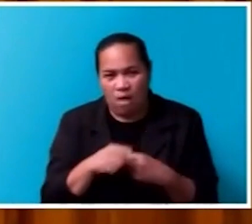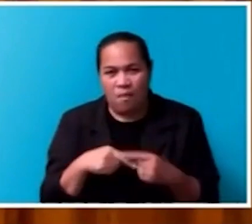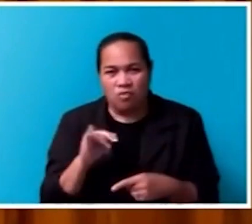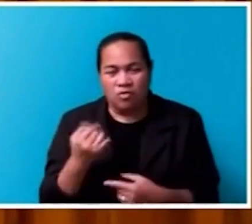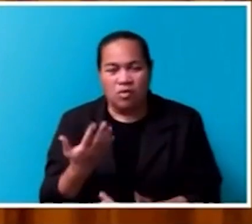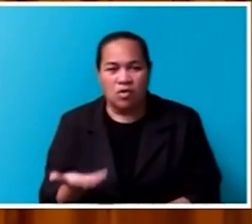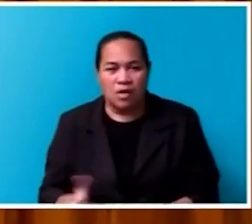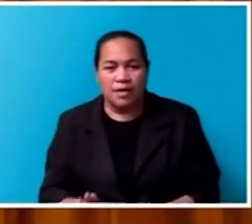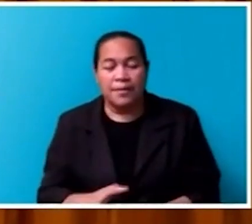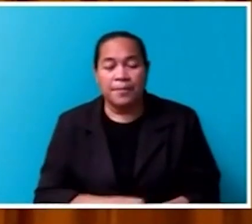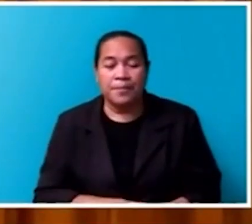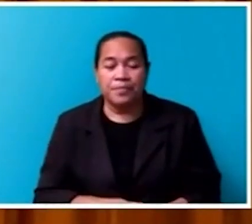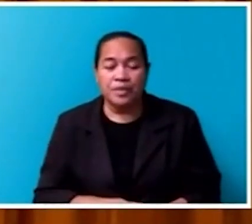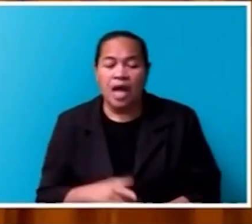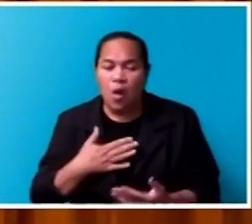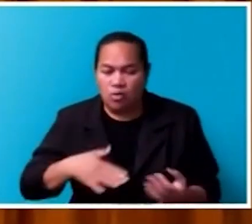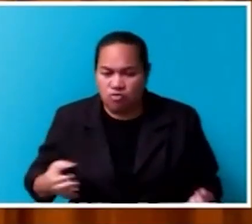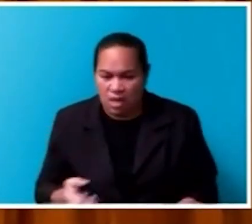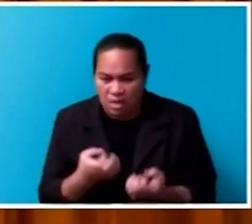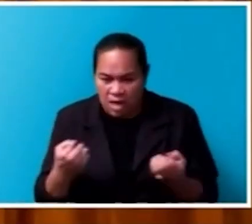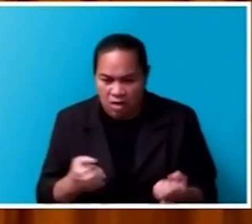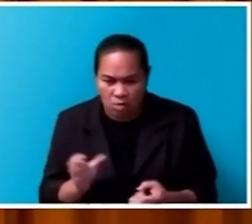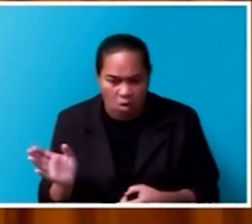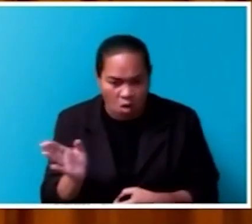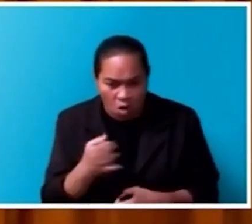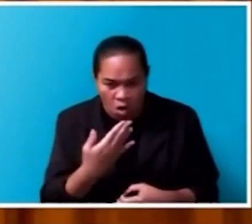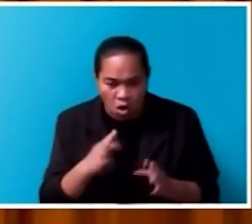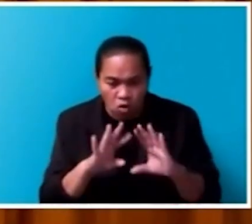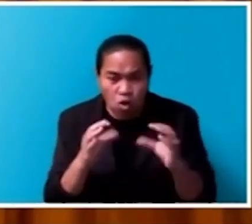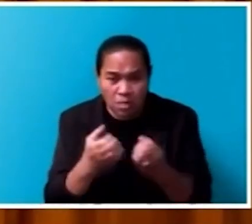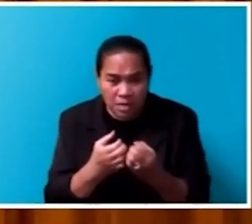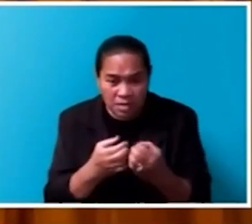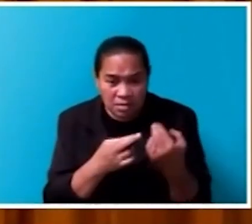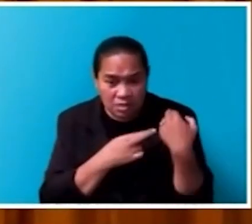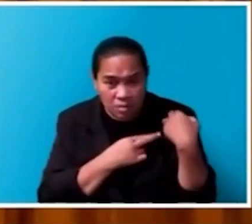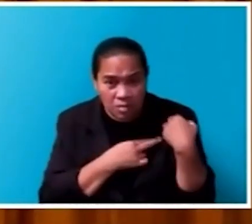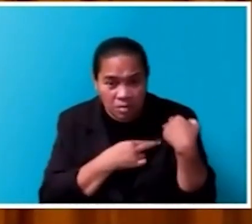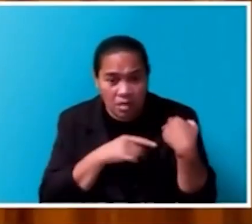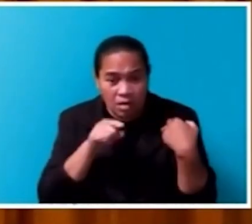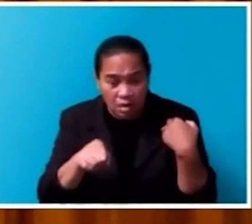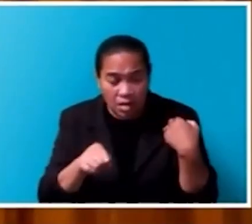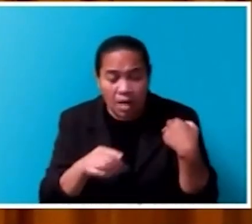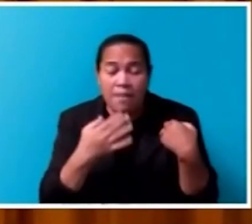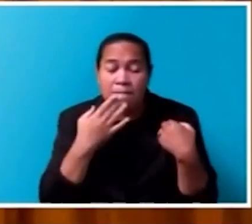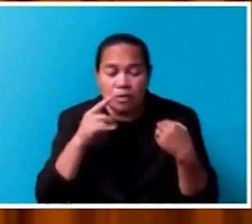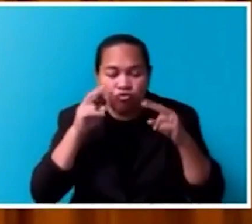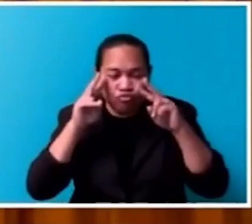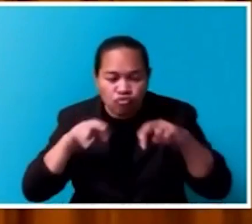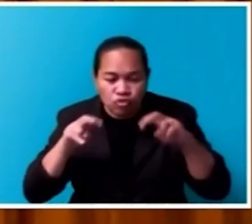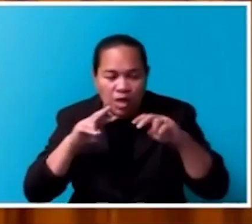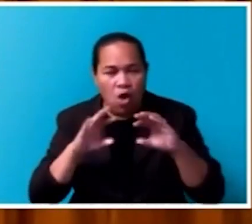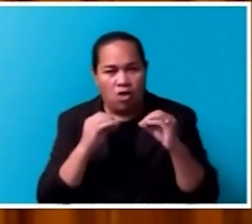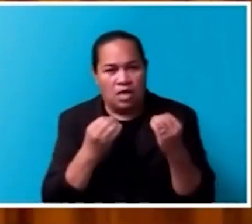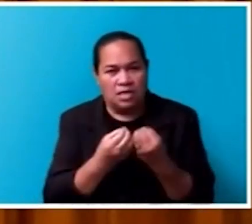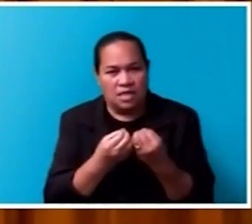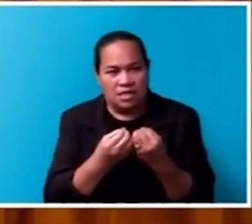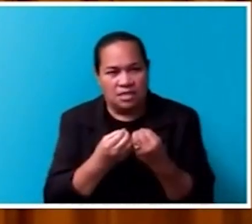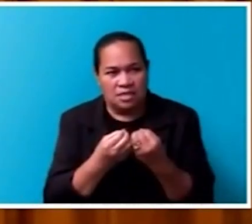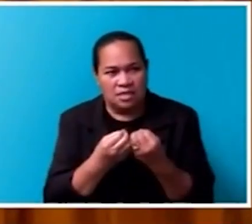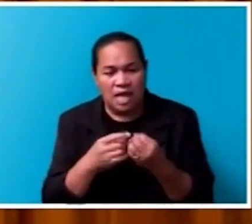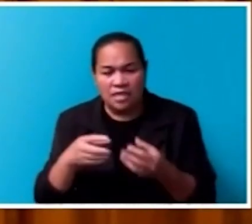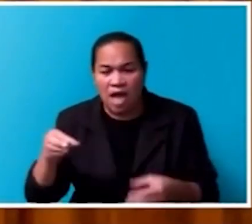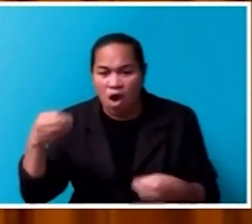And I wish to encourage all committees looking at annual reports to also look at the organizations, agencies, ministries'